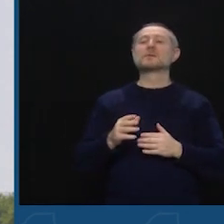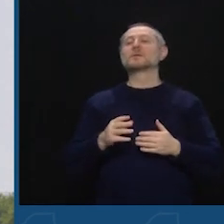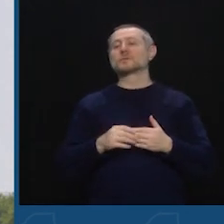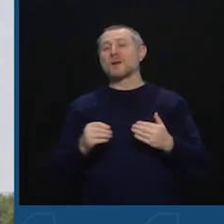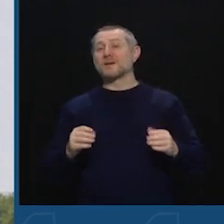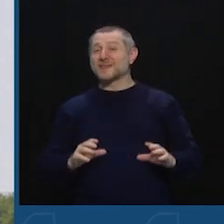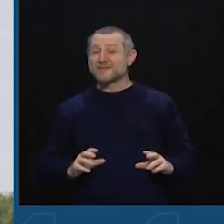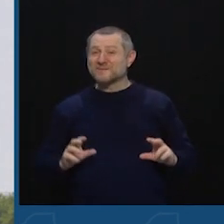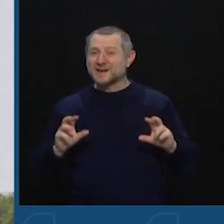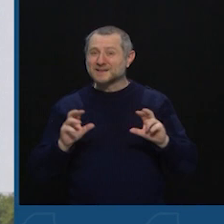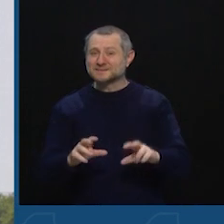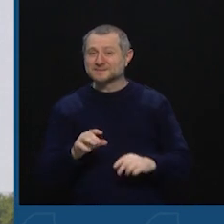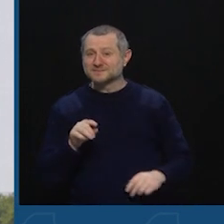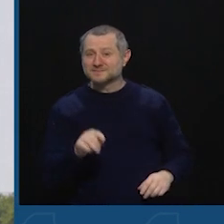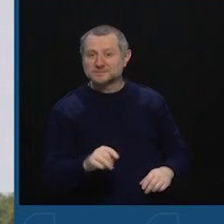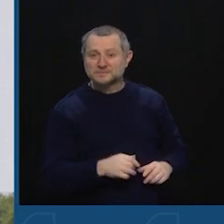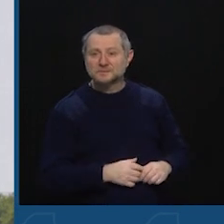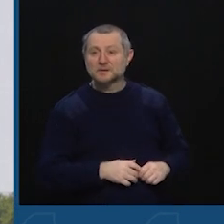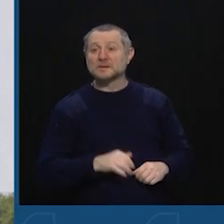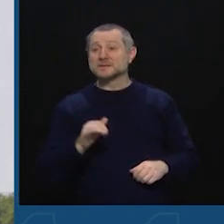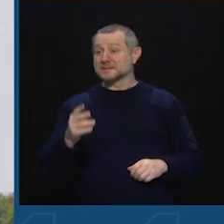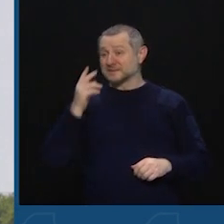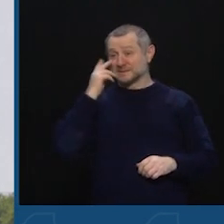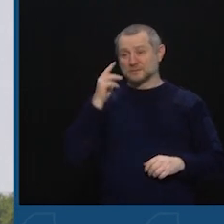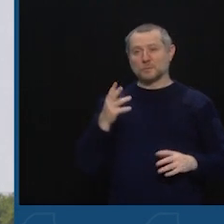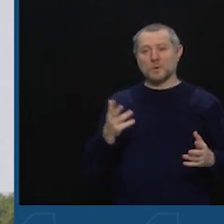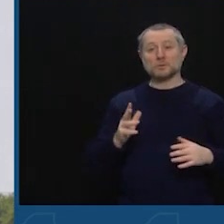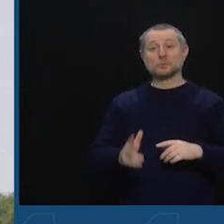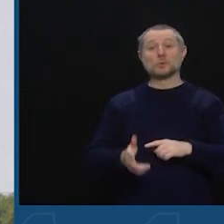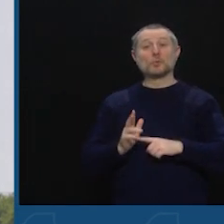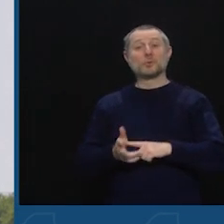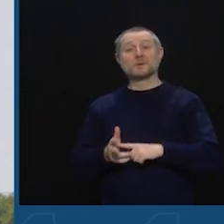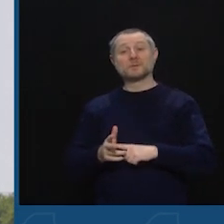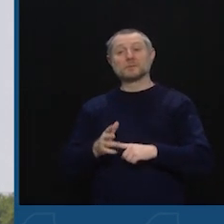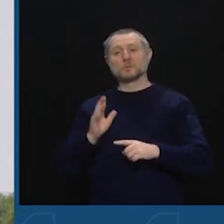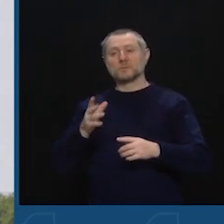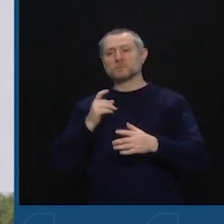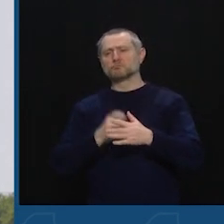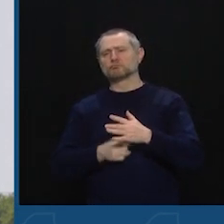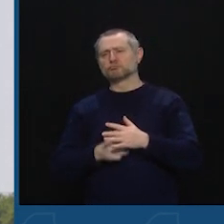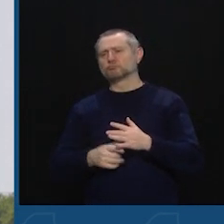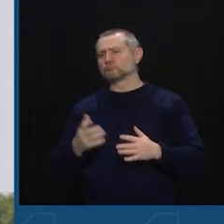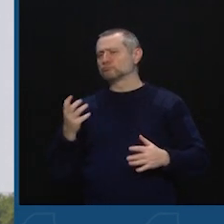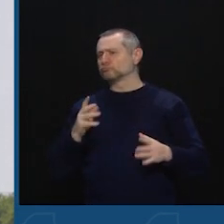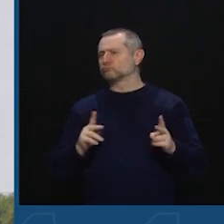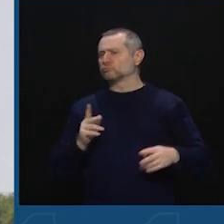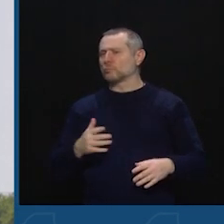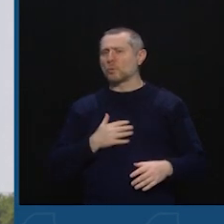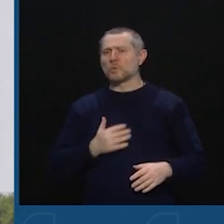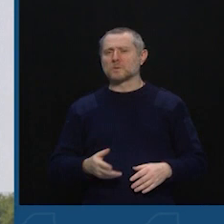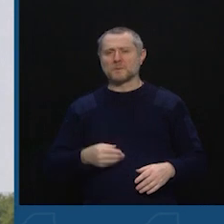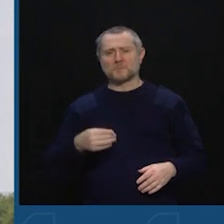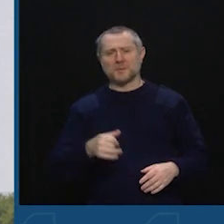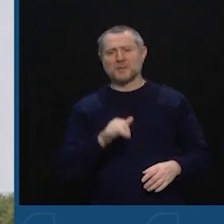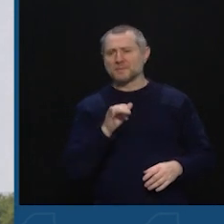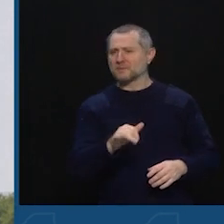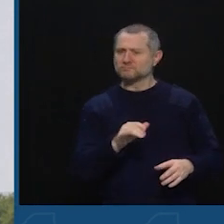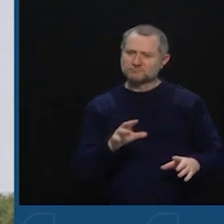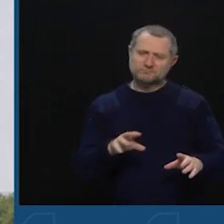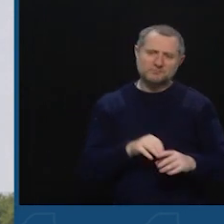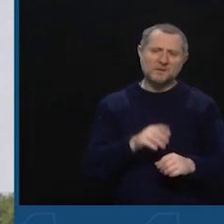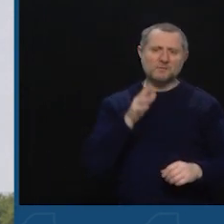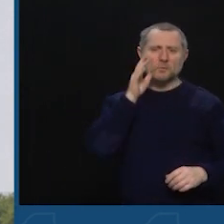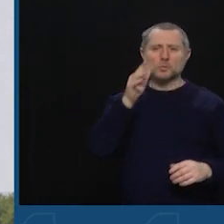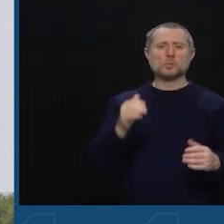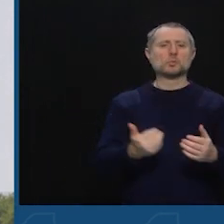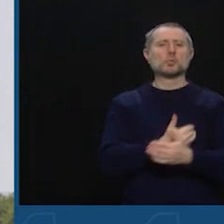paying attention to wind auctions, I mean, it's extraordinary what people are willing to pay to be part of this energy future. So